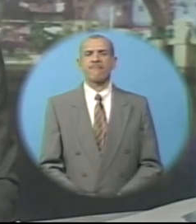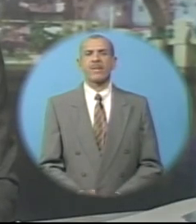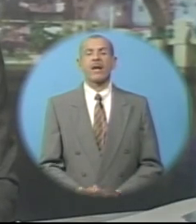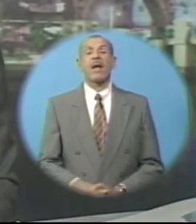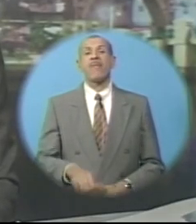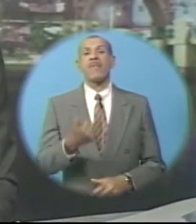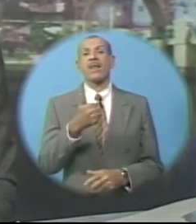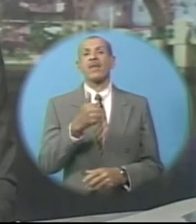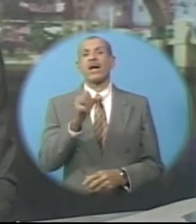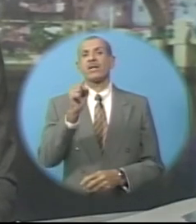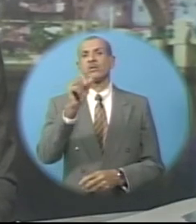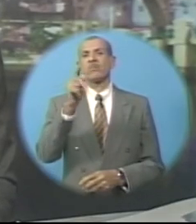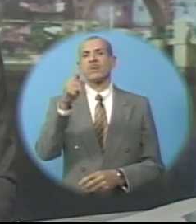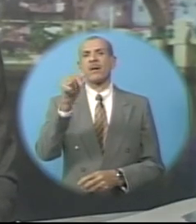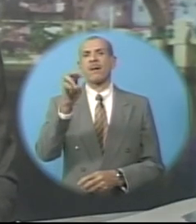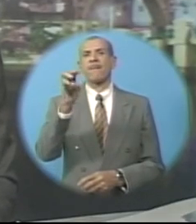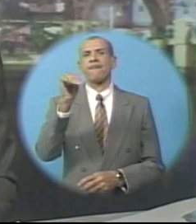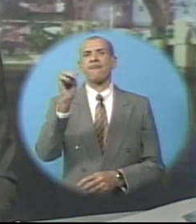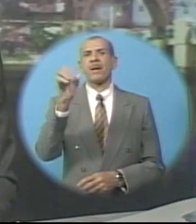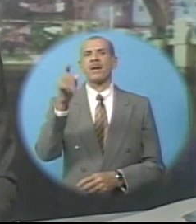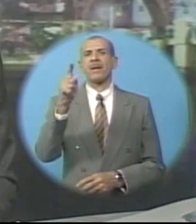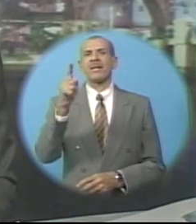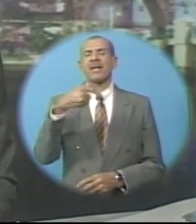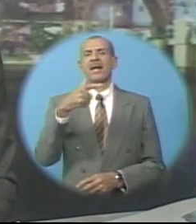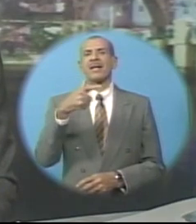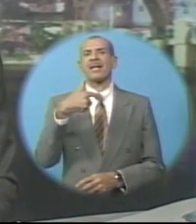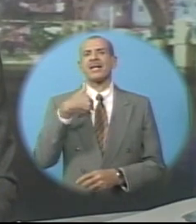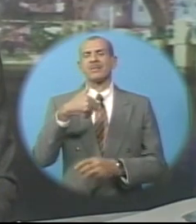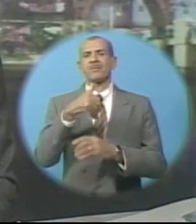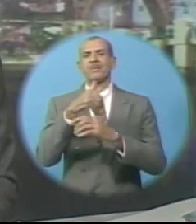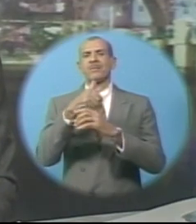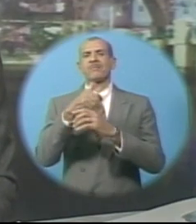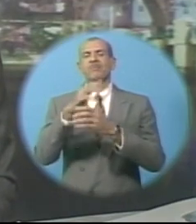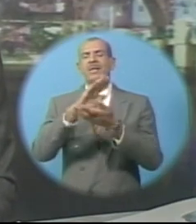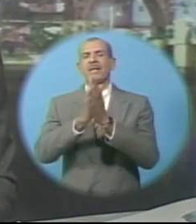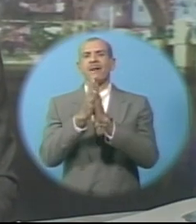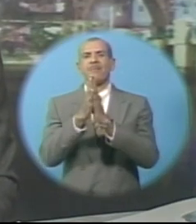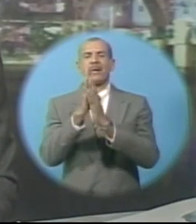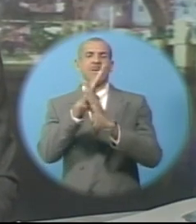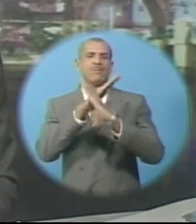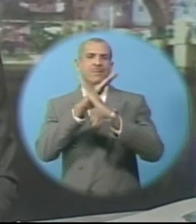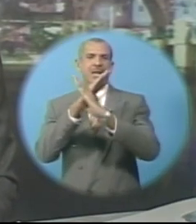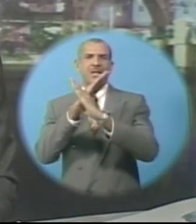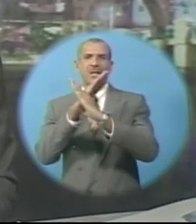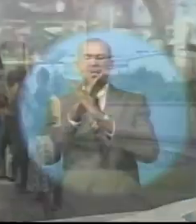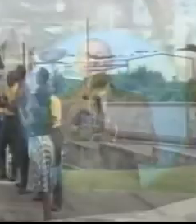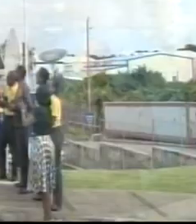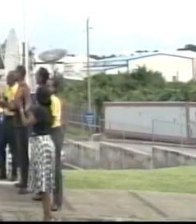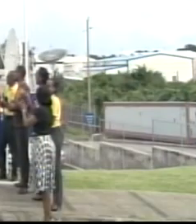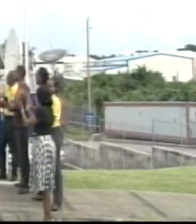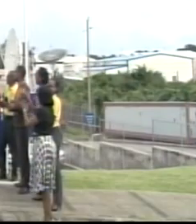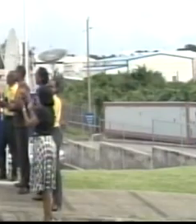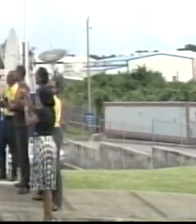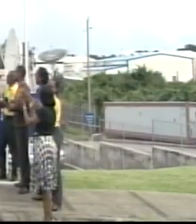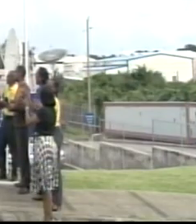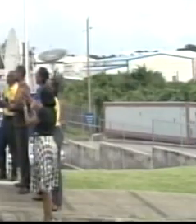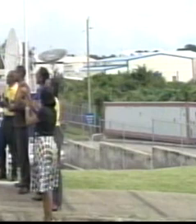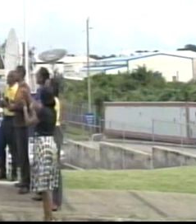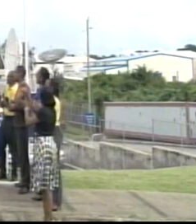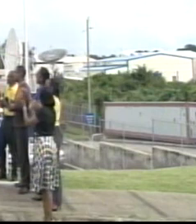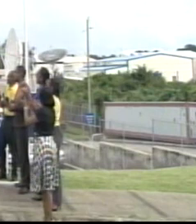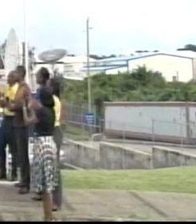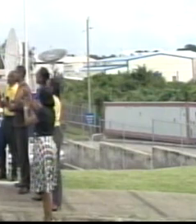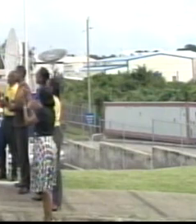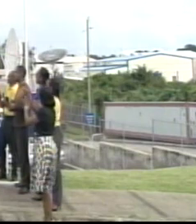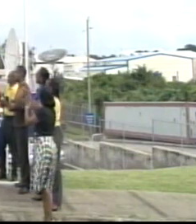Well, another supermarket has the honor of being a guardian of Barbados heritage. Jordan Supermarket, coming from humble beginnings more